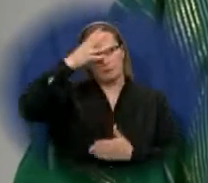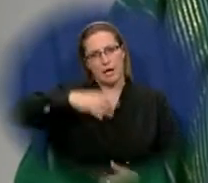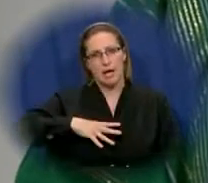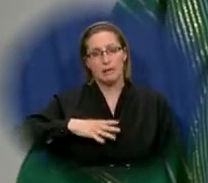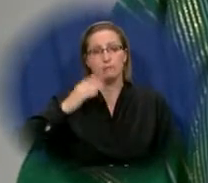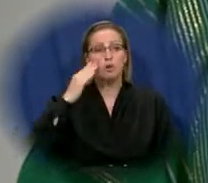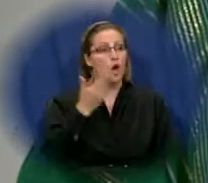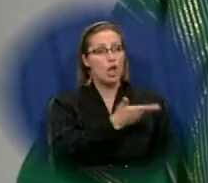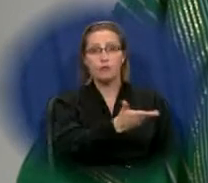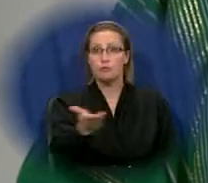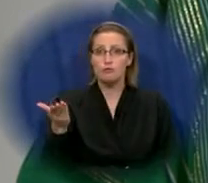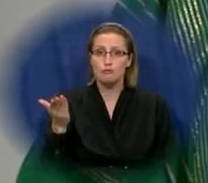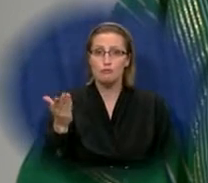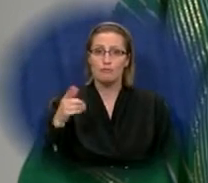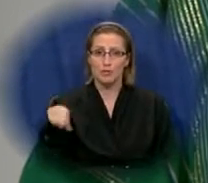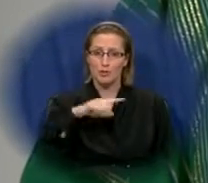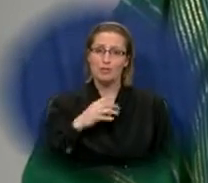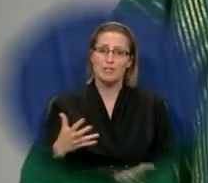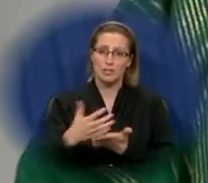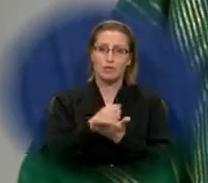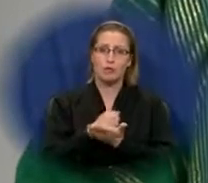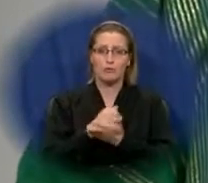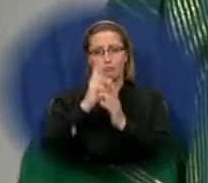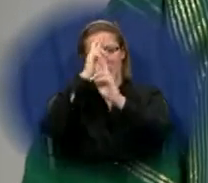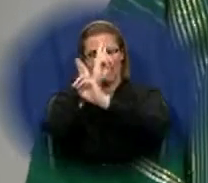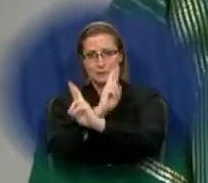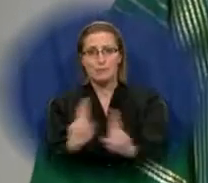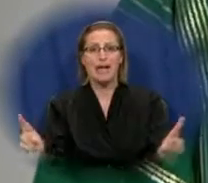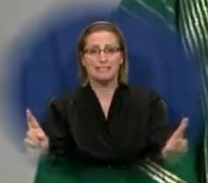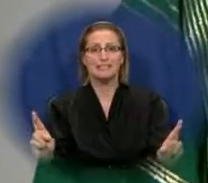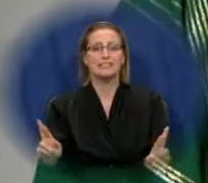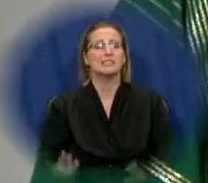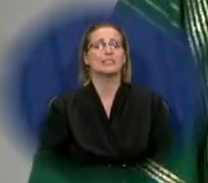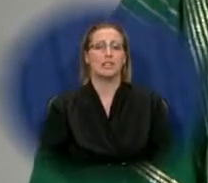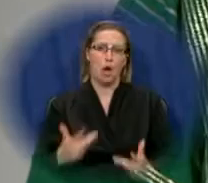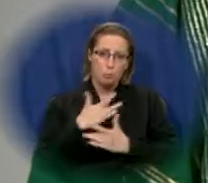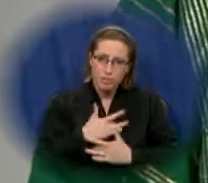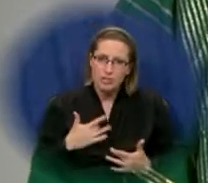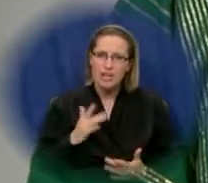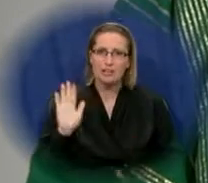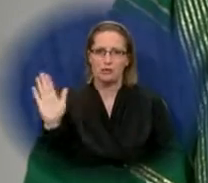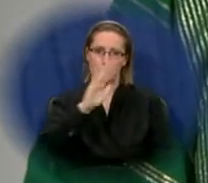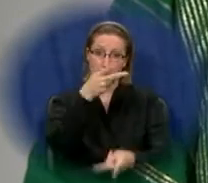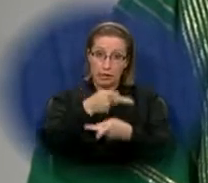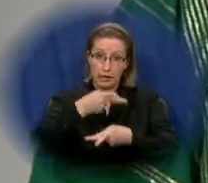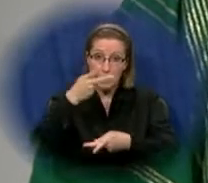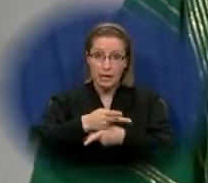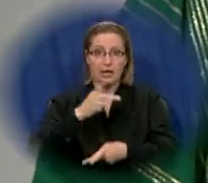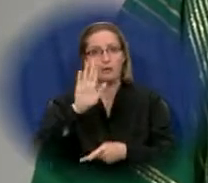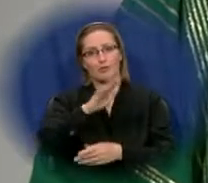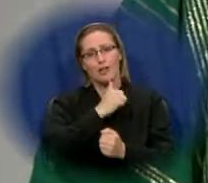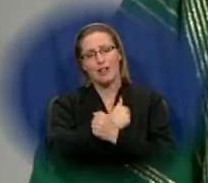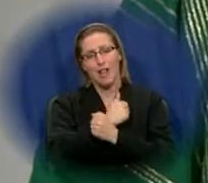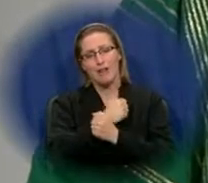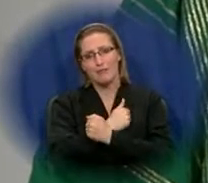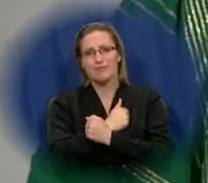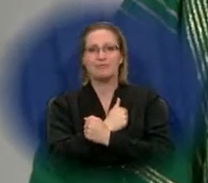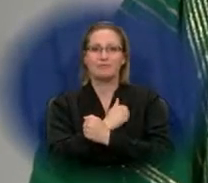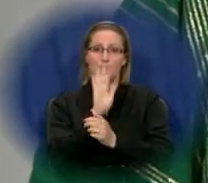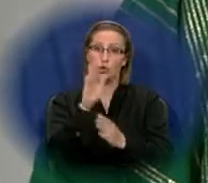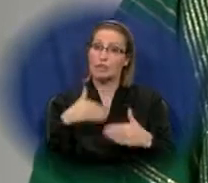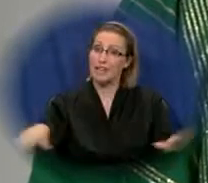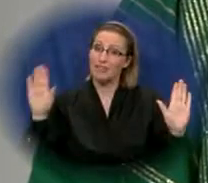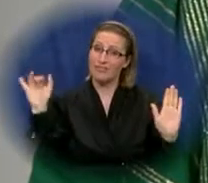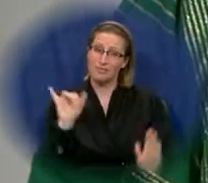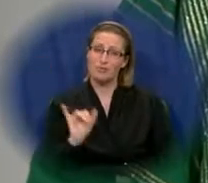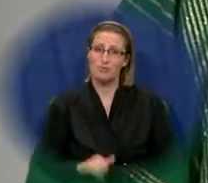all of you, you would certainly deserve our respect, our appreciation for your care, for your love, and your